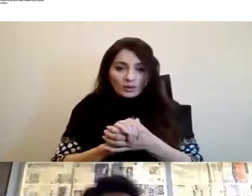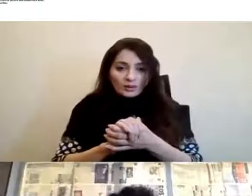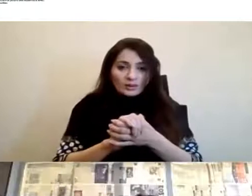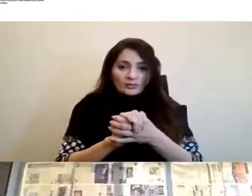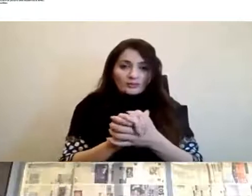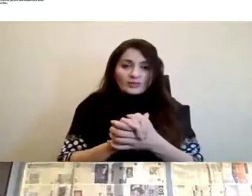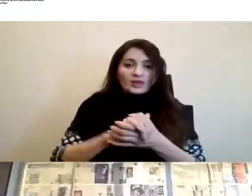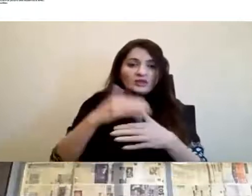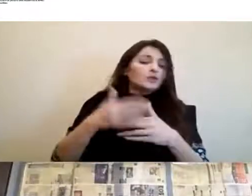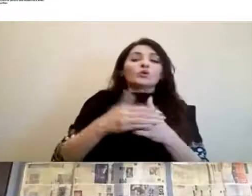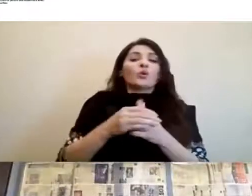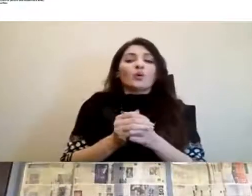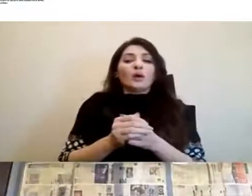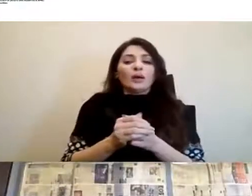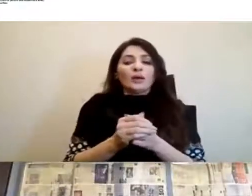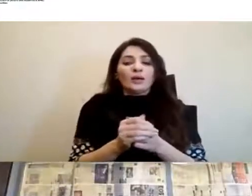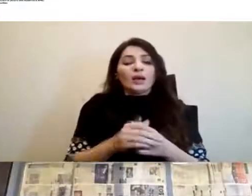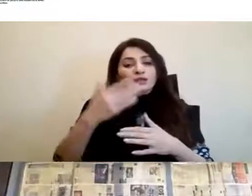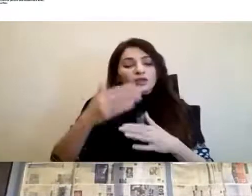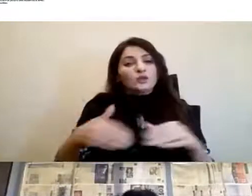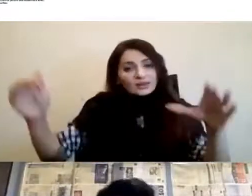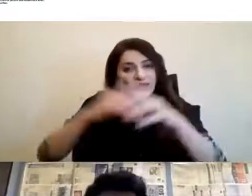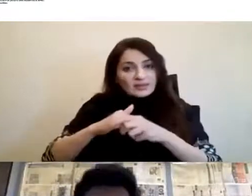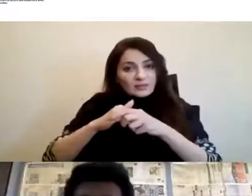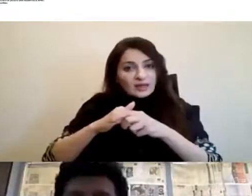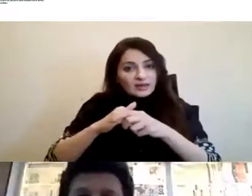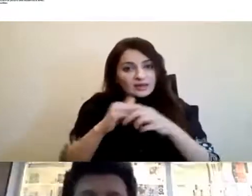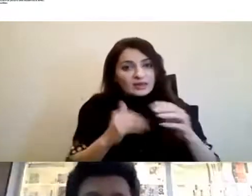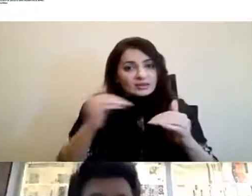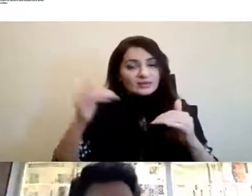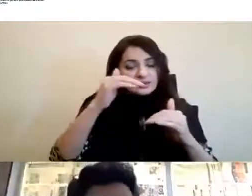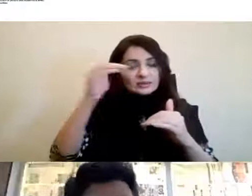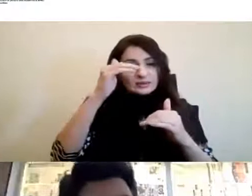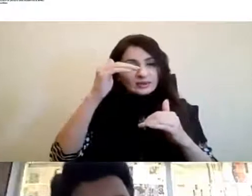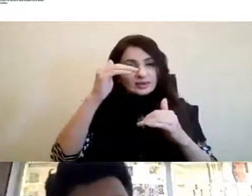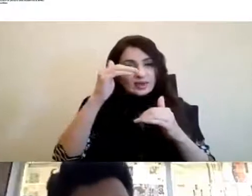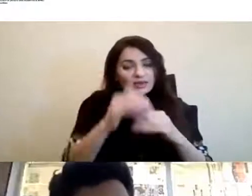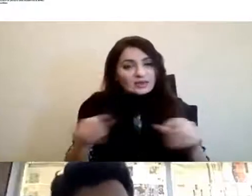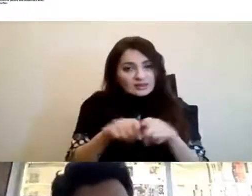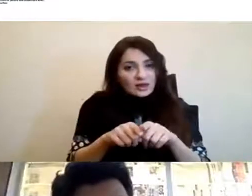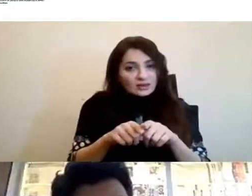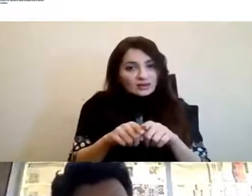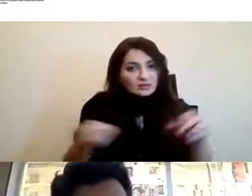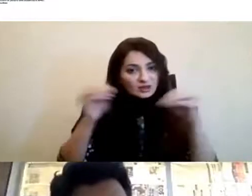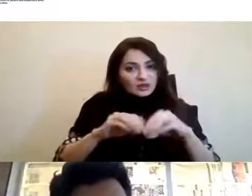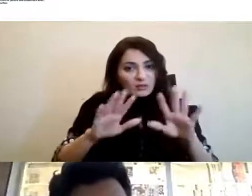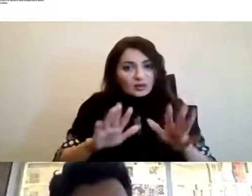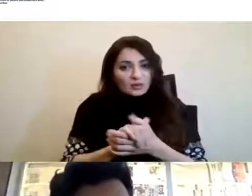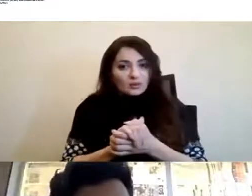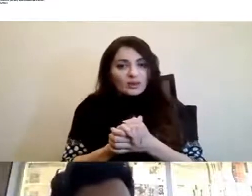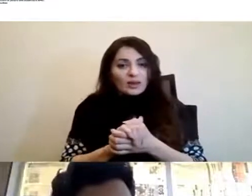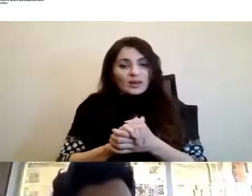advance accessibility teaching in higher education, with the goal of ensuring that graduates are well prepared to make